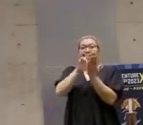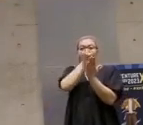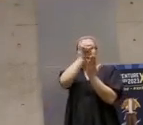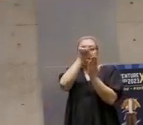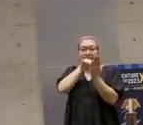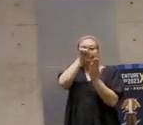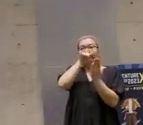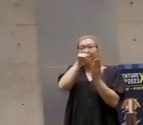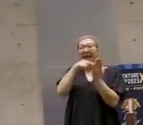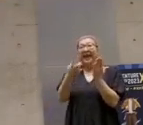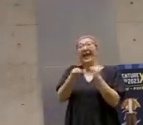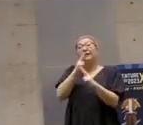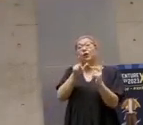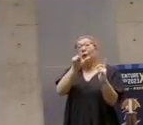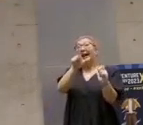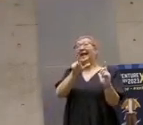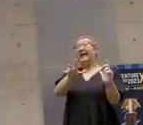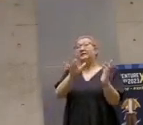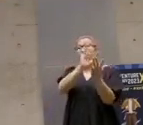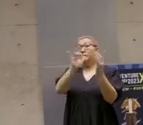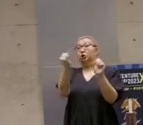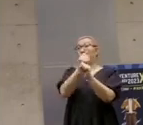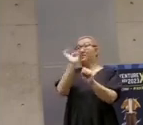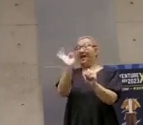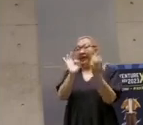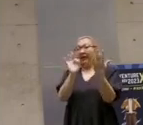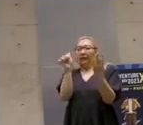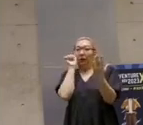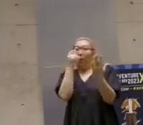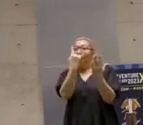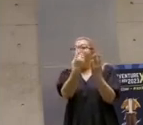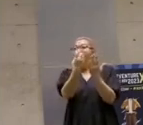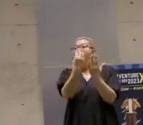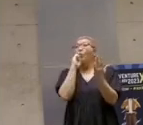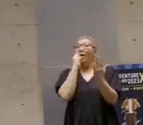in the adventure games. So this, by the way, has been turned on to